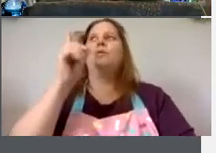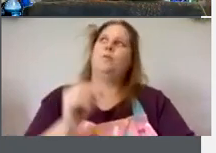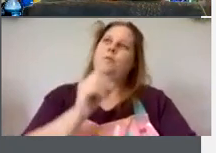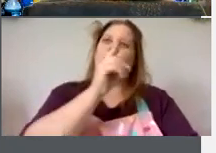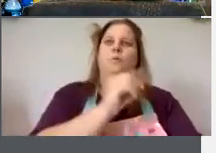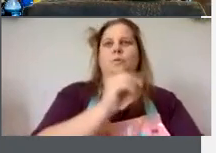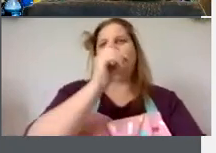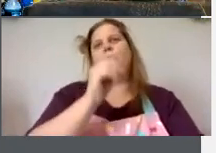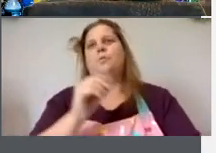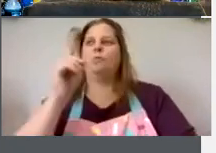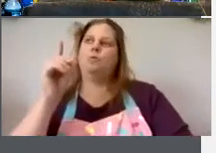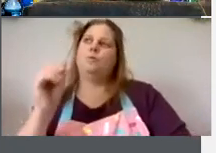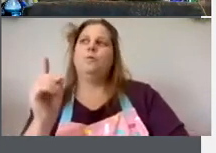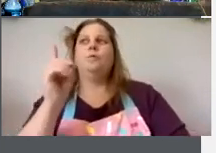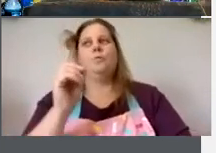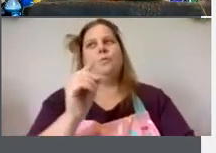do, do, do,